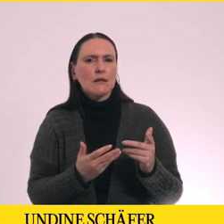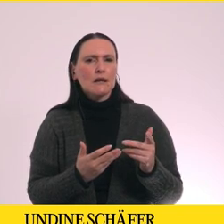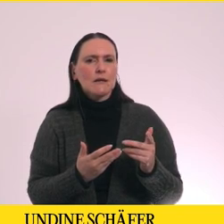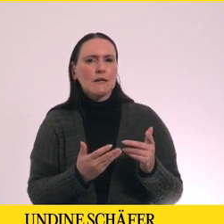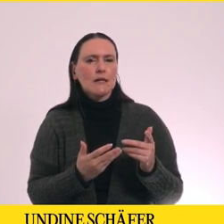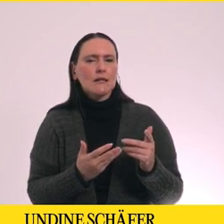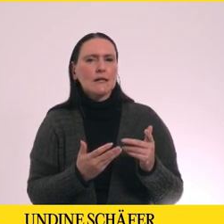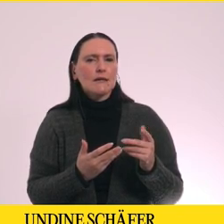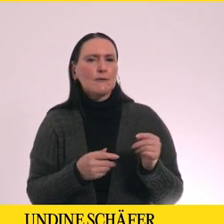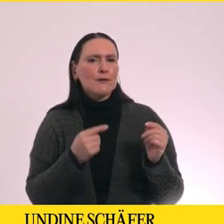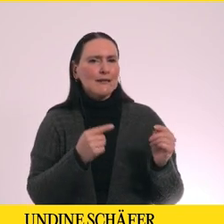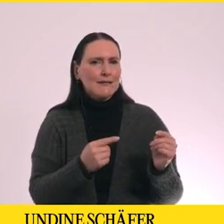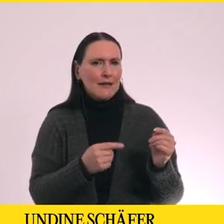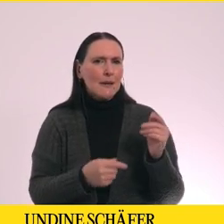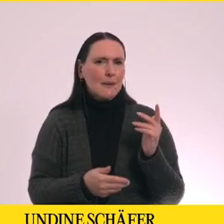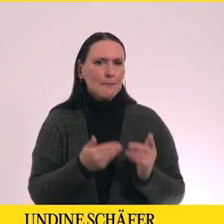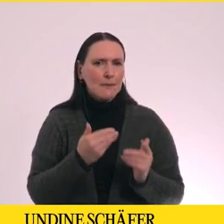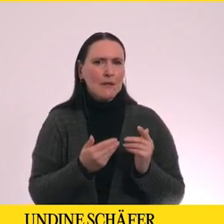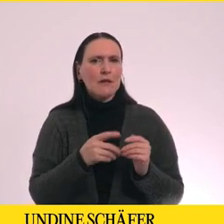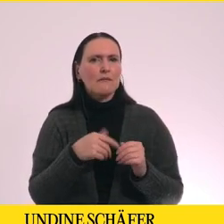certain form of dehumanization.